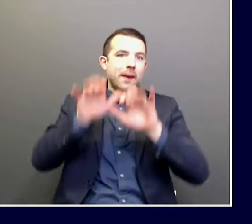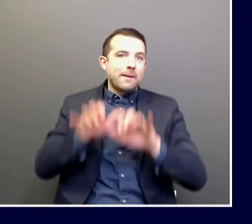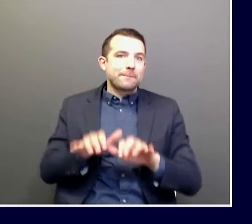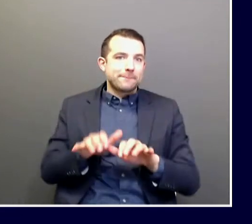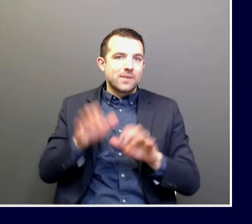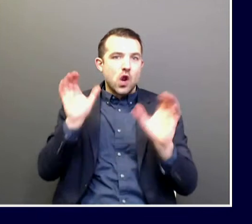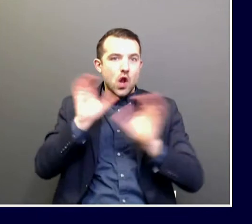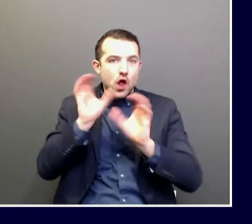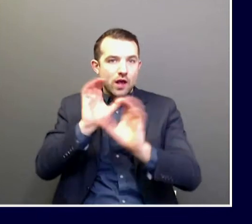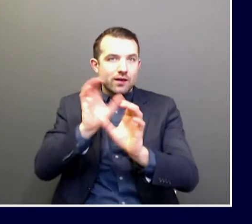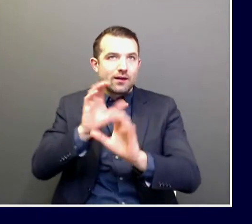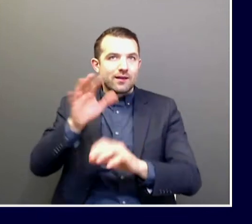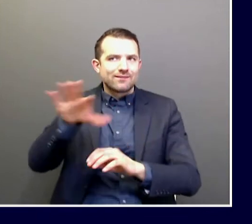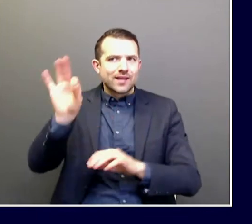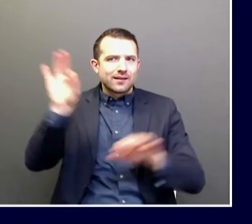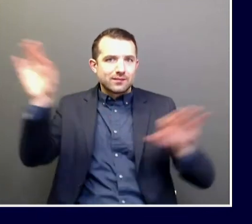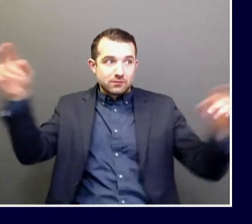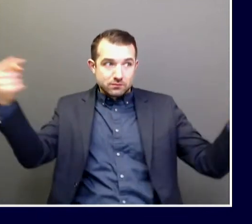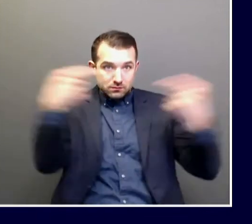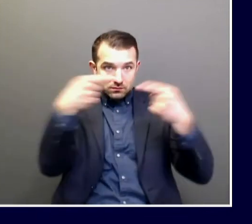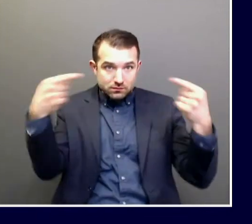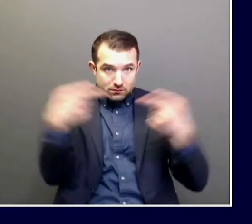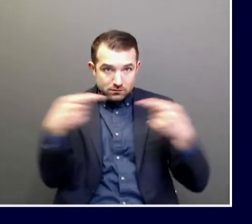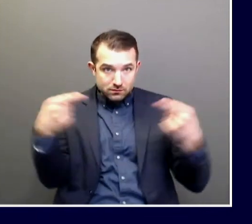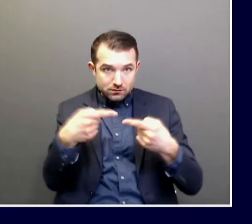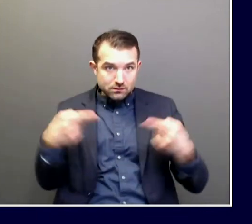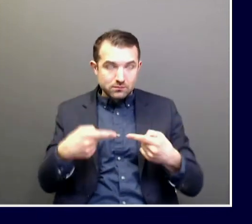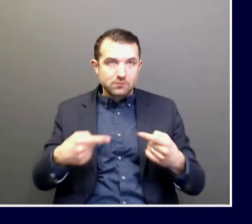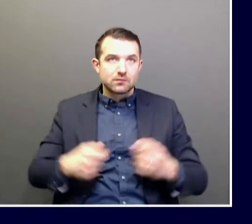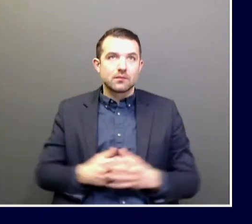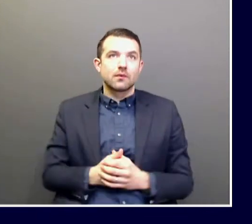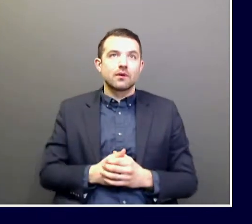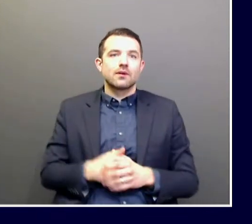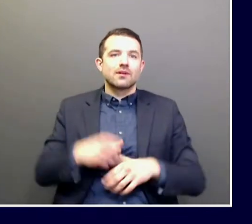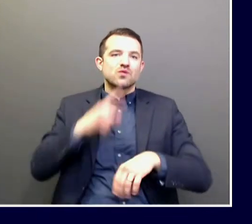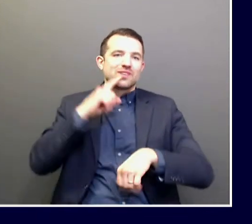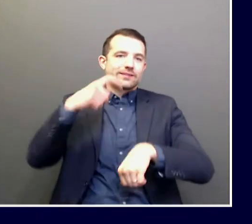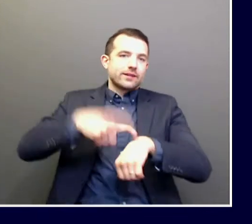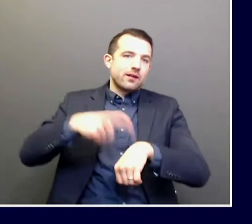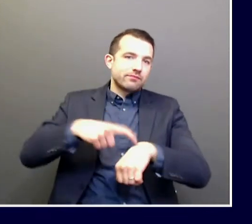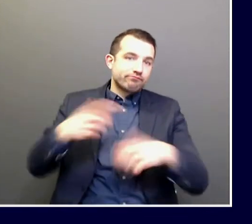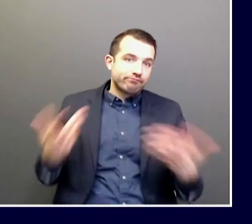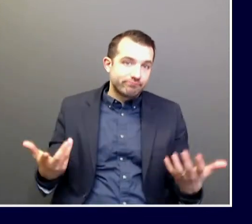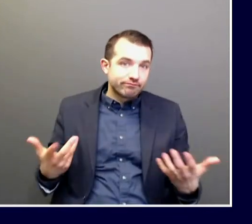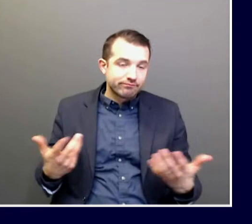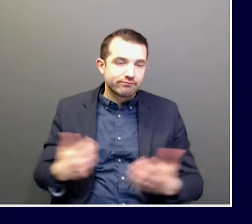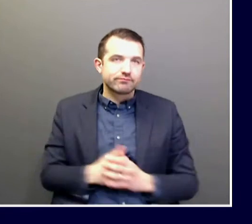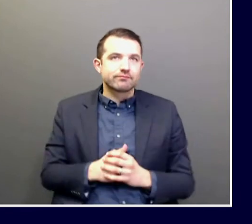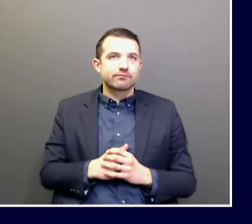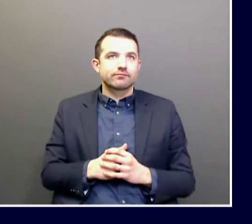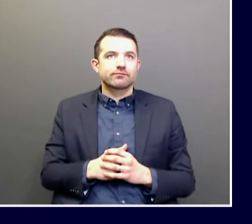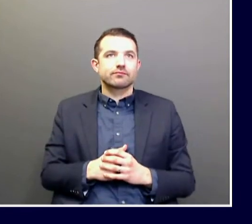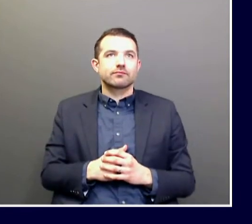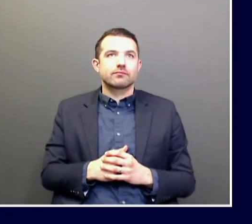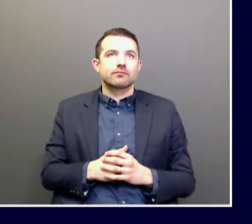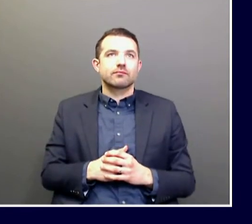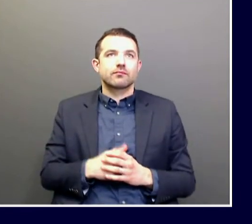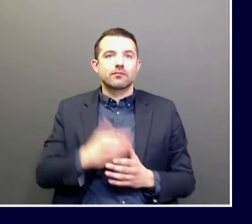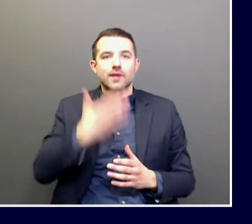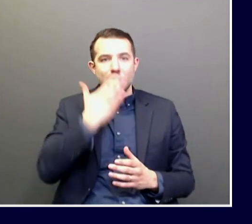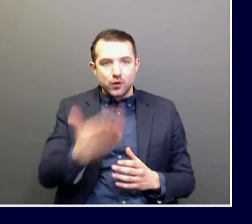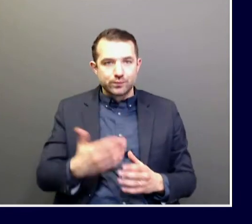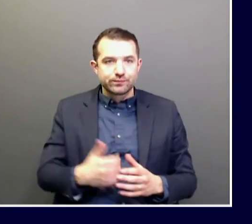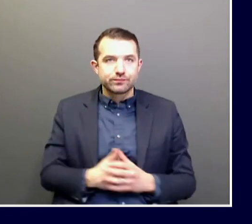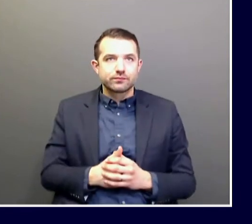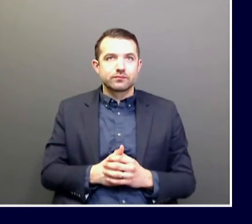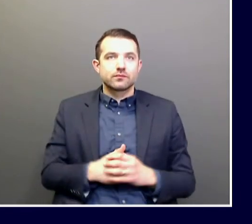essentially happen. The bot will do not all of that, but the bulk of it. Okay, great. Thank you very much for clarifying all of this.